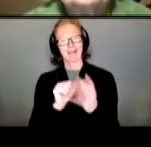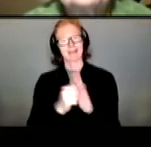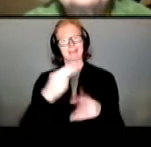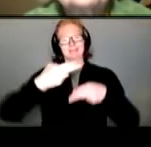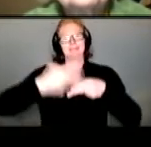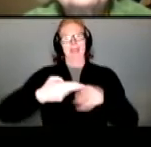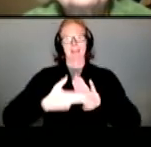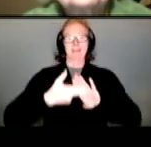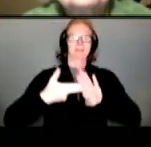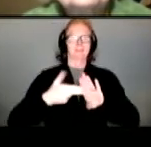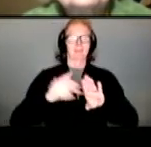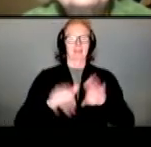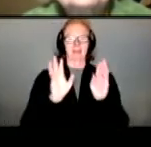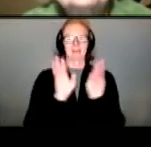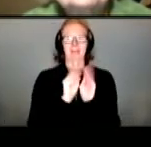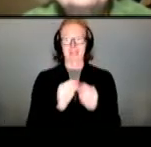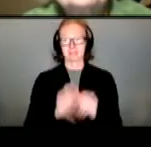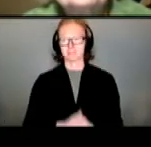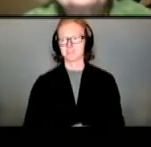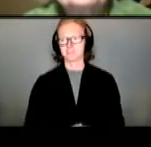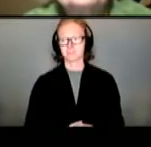committee, feels like